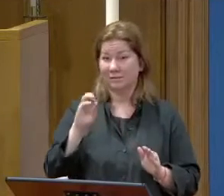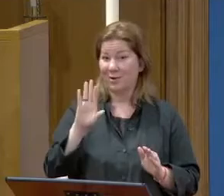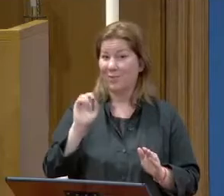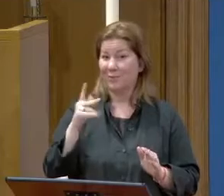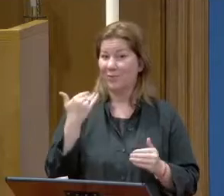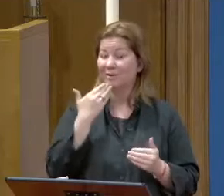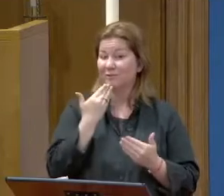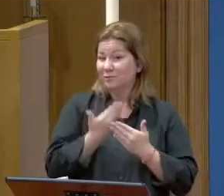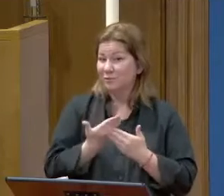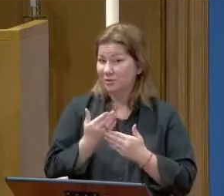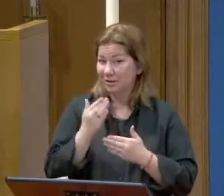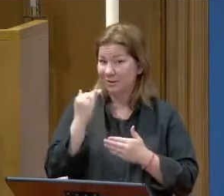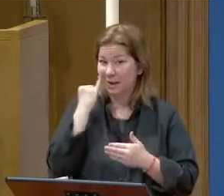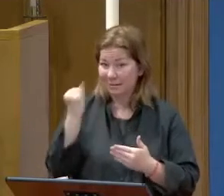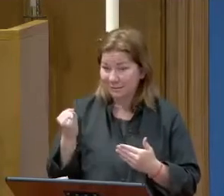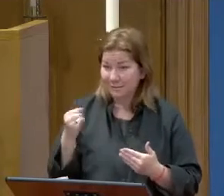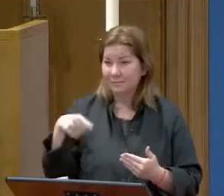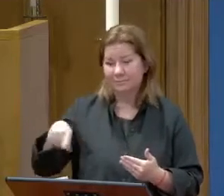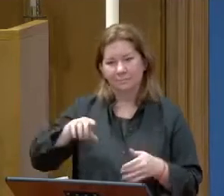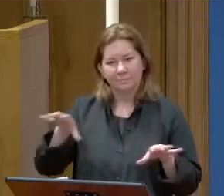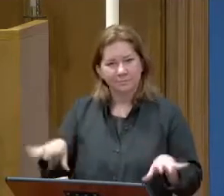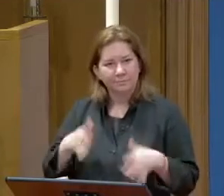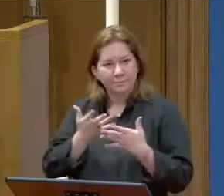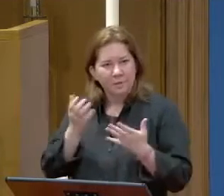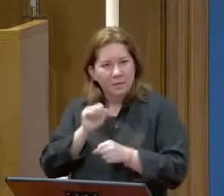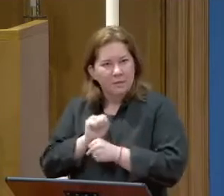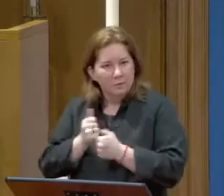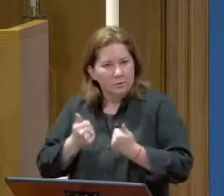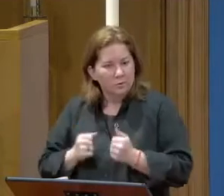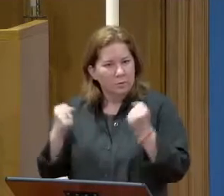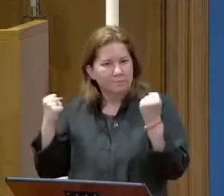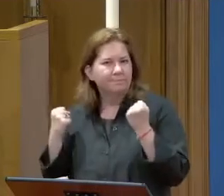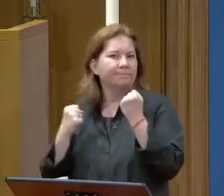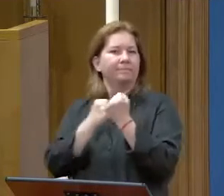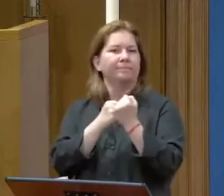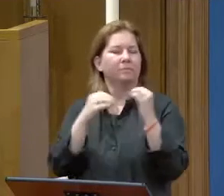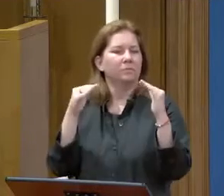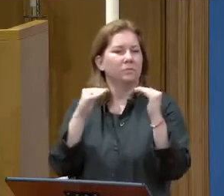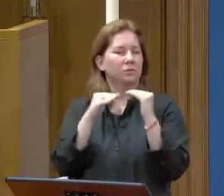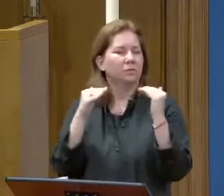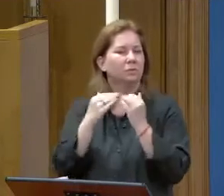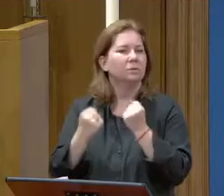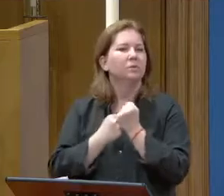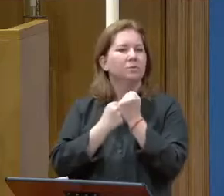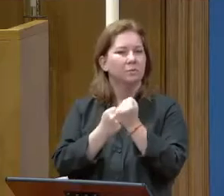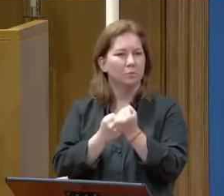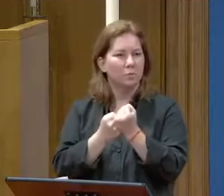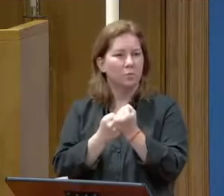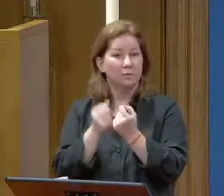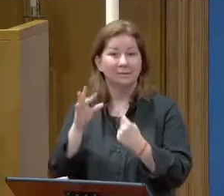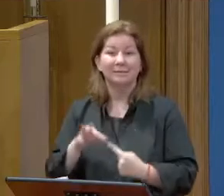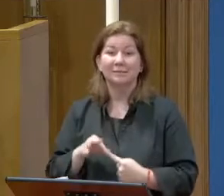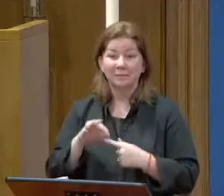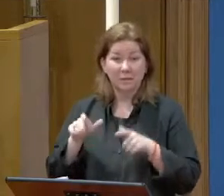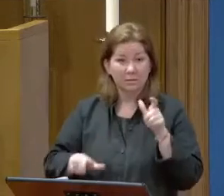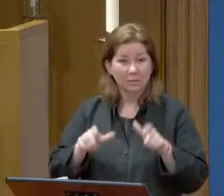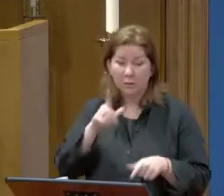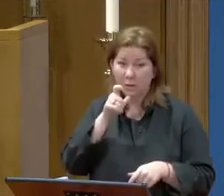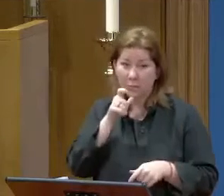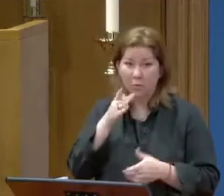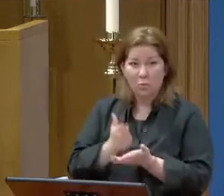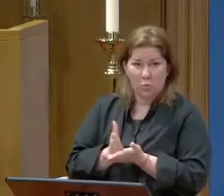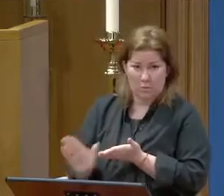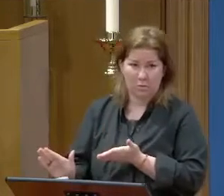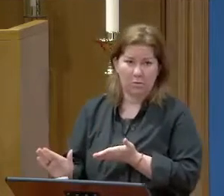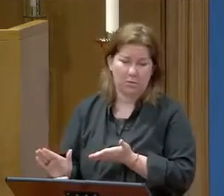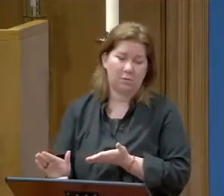lot of legislative work to try and stand up for justice and support especially people who are